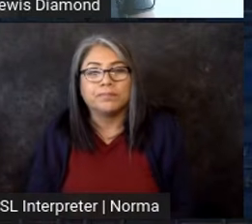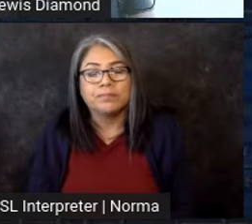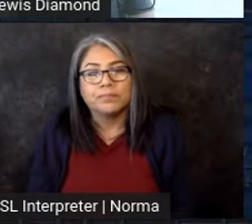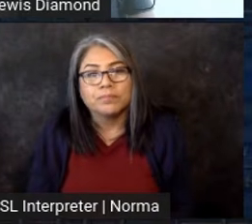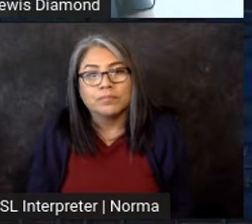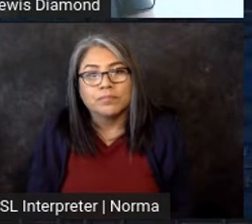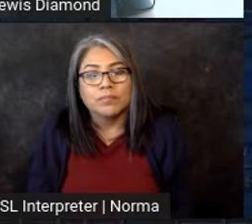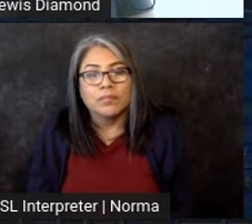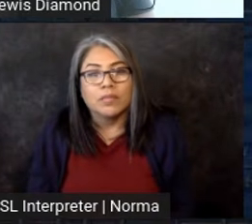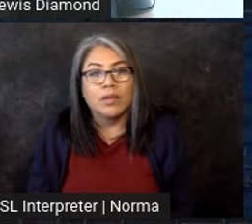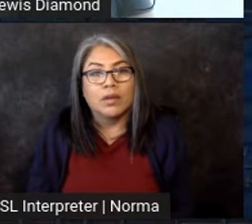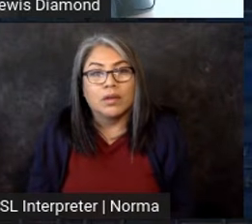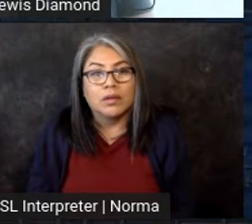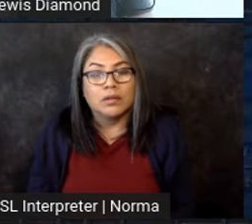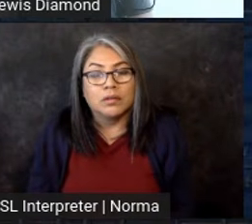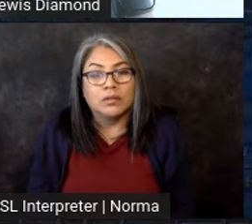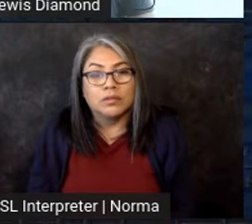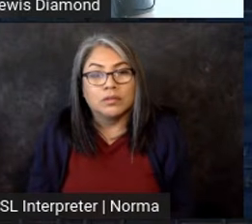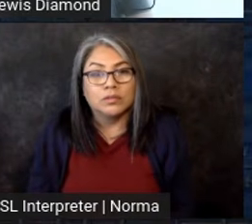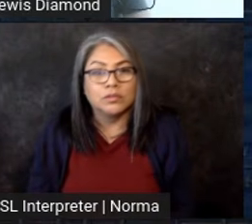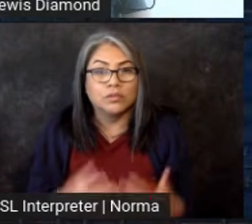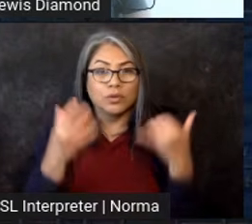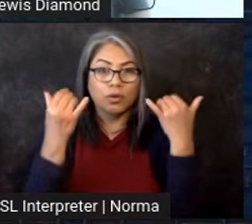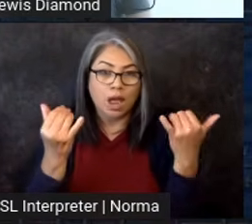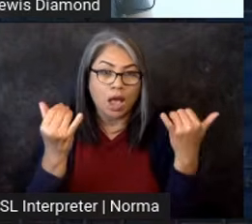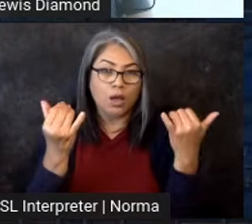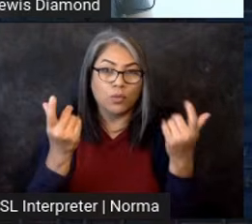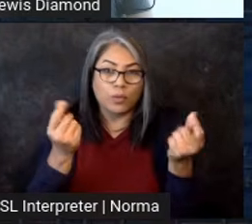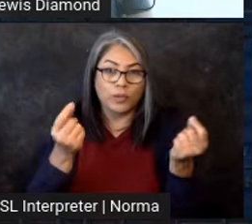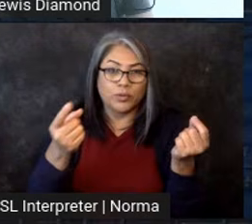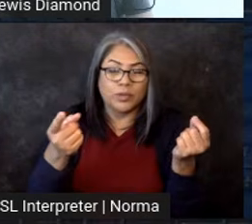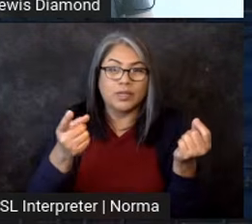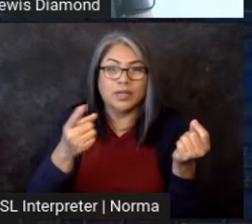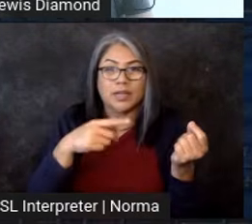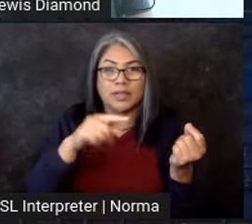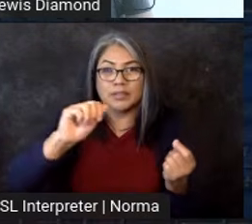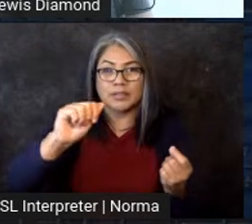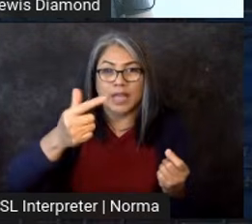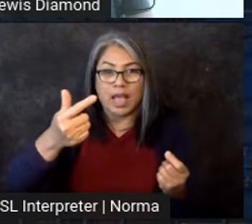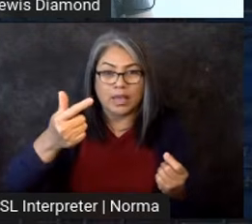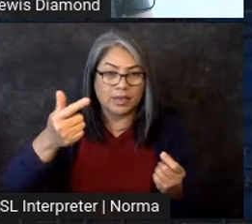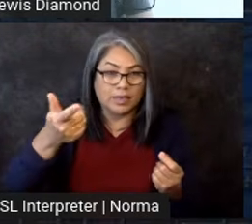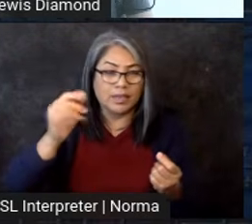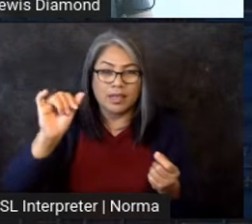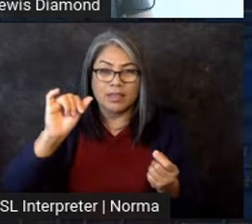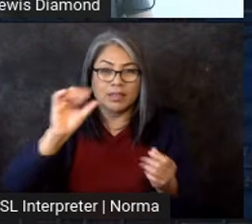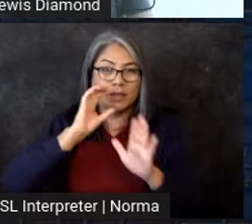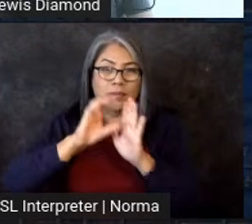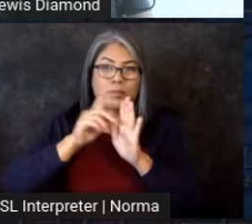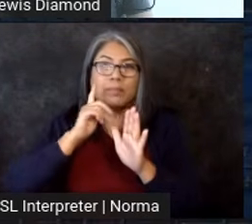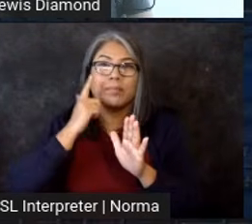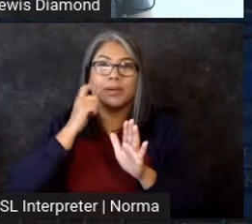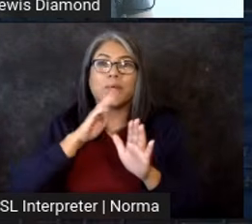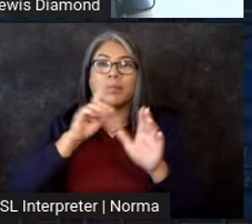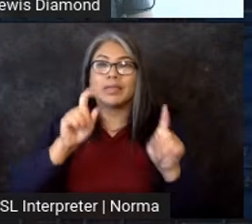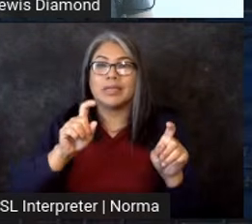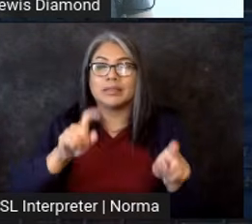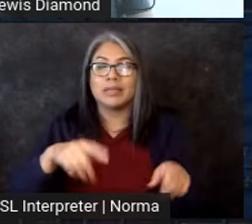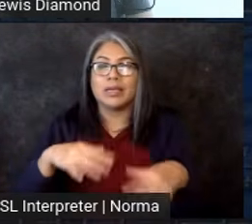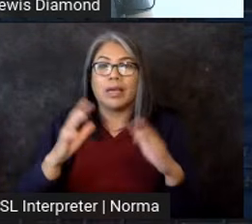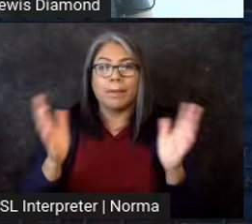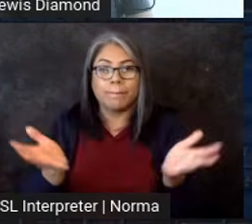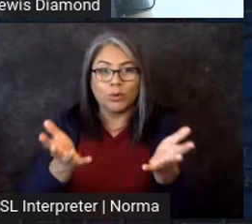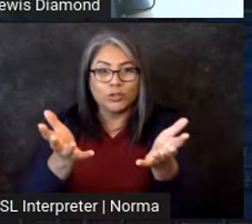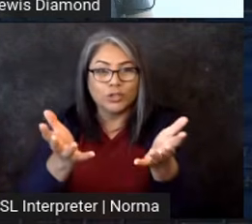So now what we're doing here is just tagging that same image because we're going to be testing pushing to the